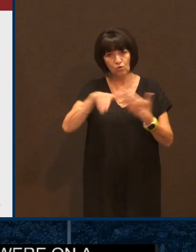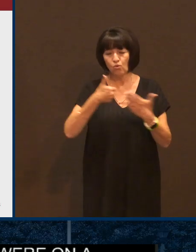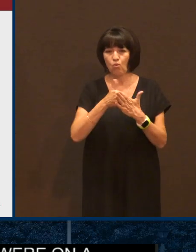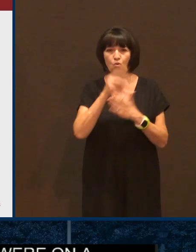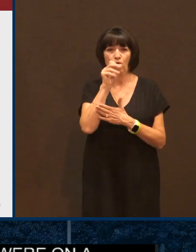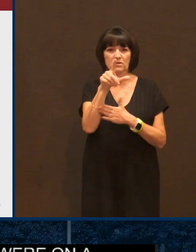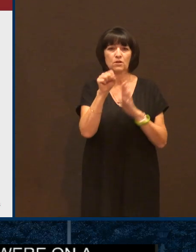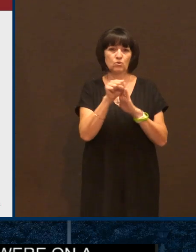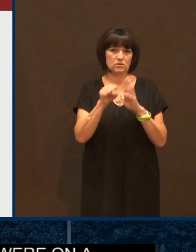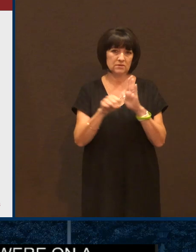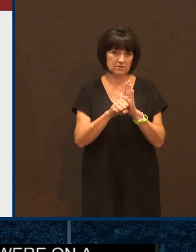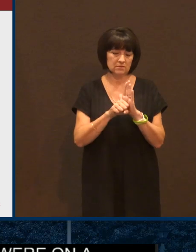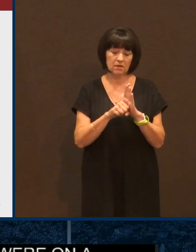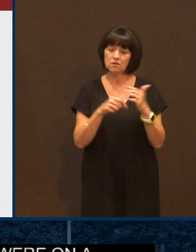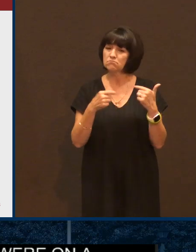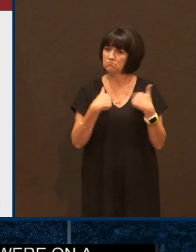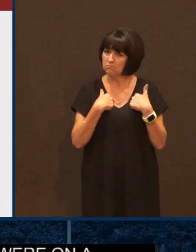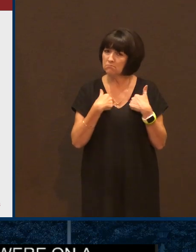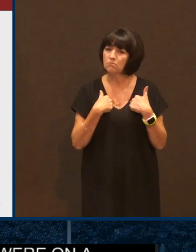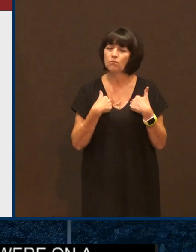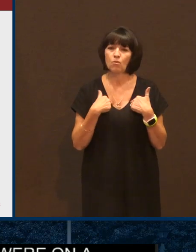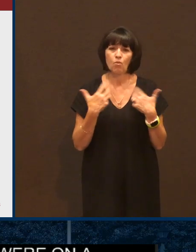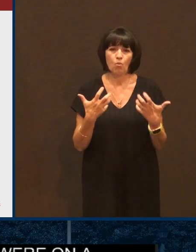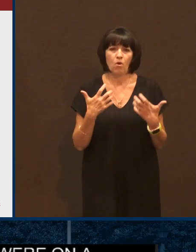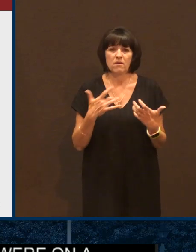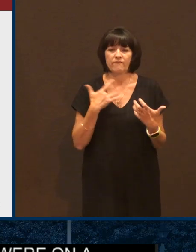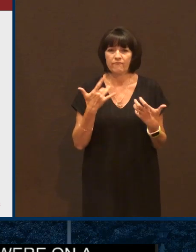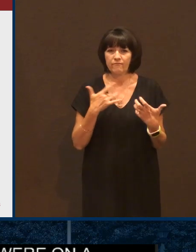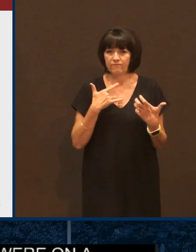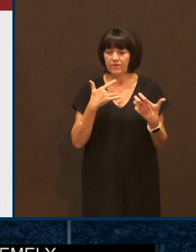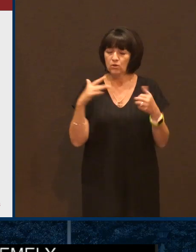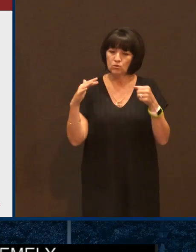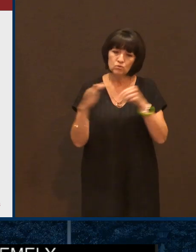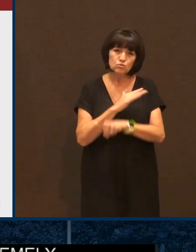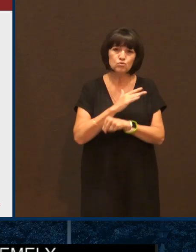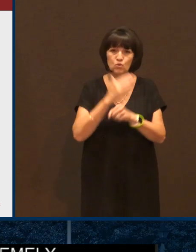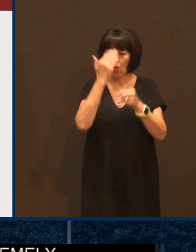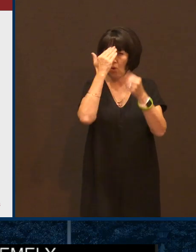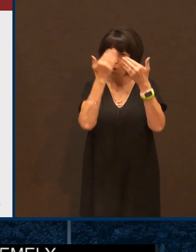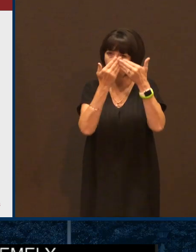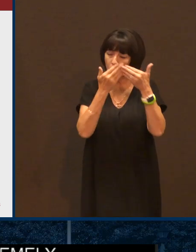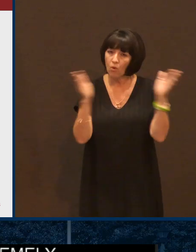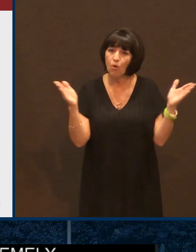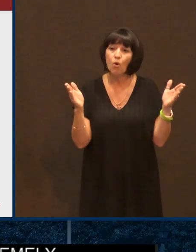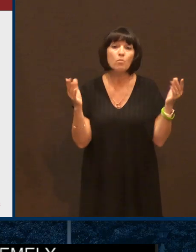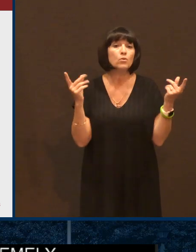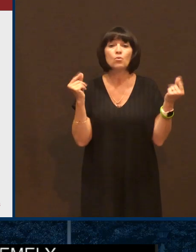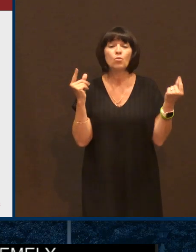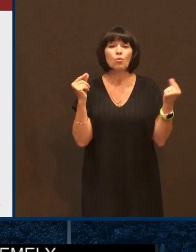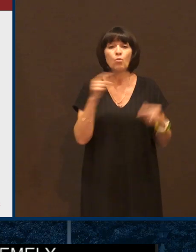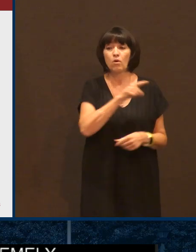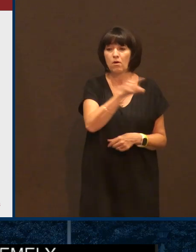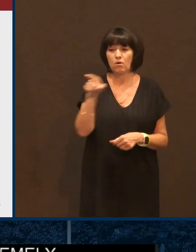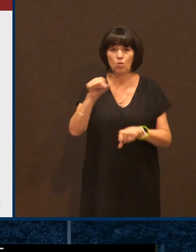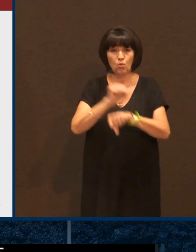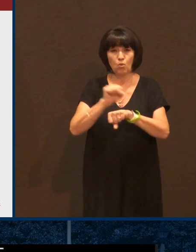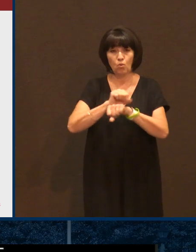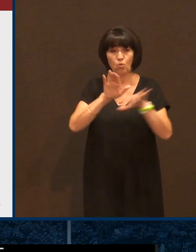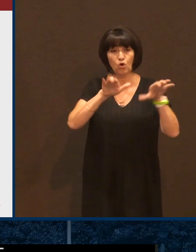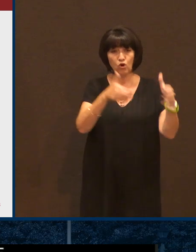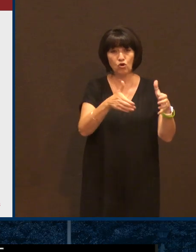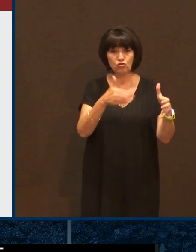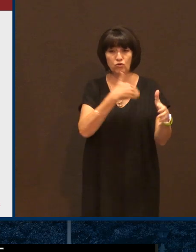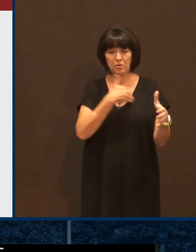extremely open about our appreciation for the people who have contributed to the guidance. The work group members, as I mentioned,